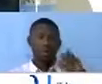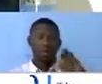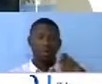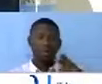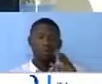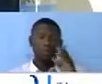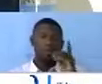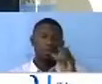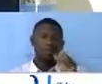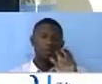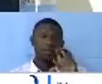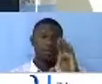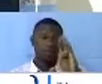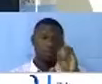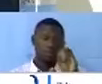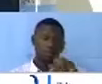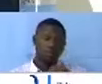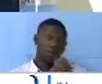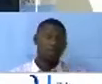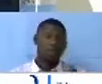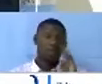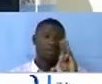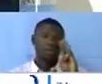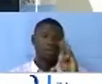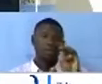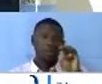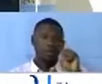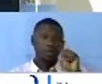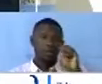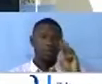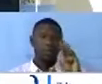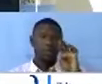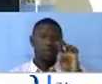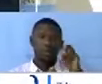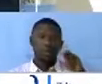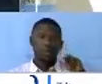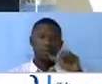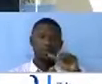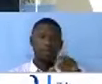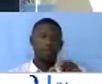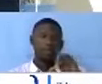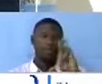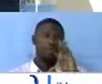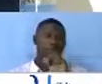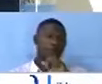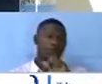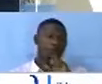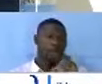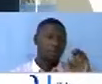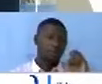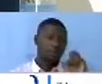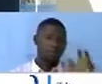the panel. Ba xam sax panel bobu nga xamne mom lañ taxawalon ci mbiri Omar Dabo ak Ibrahim Baro.